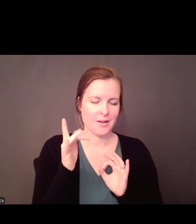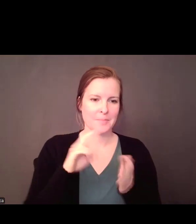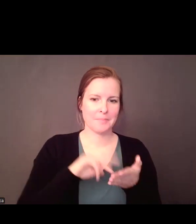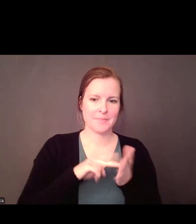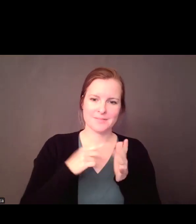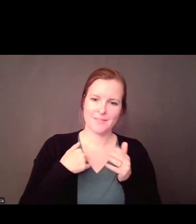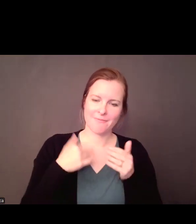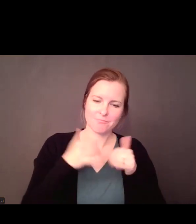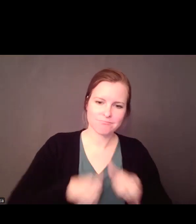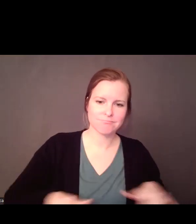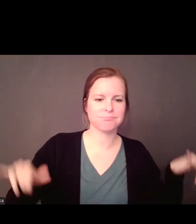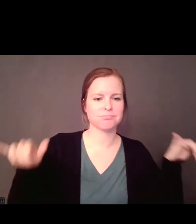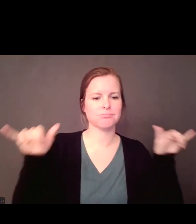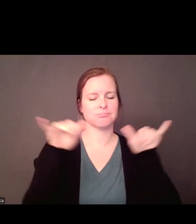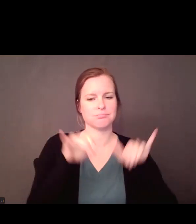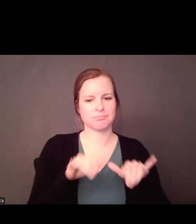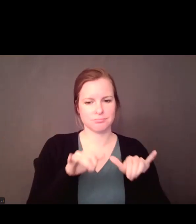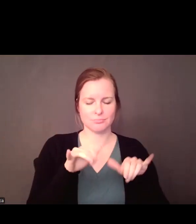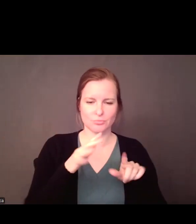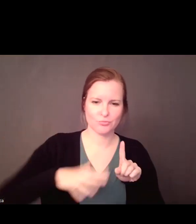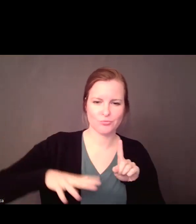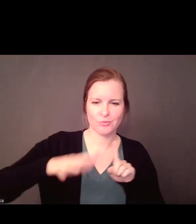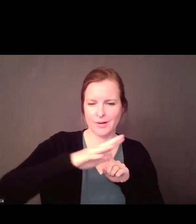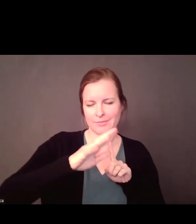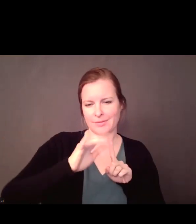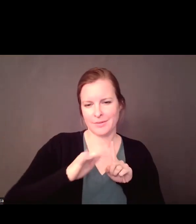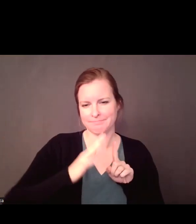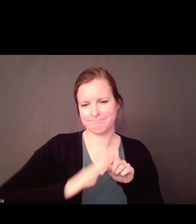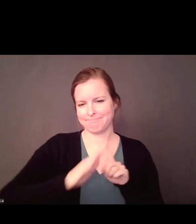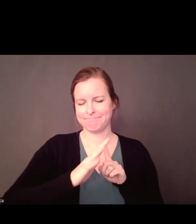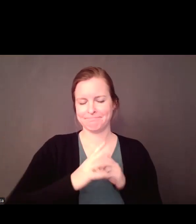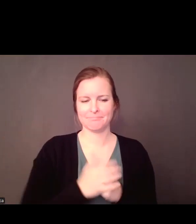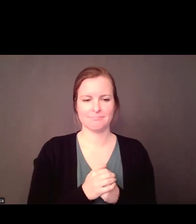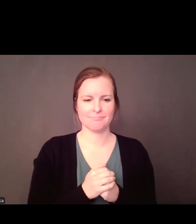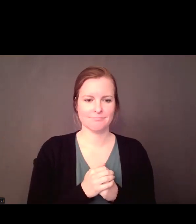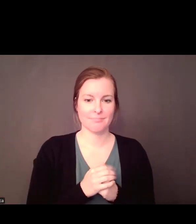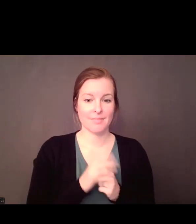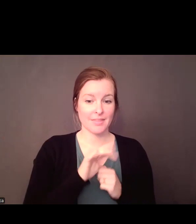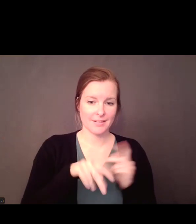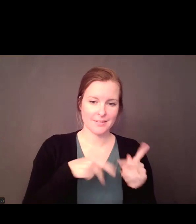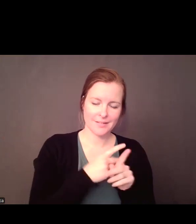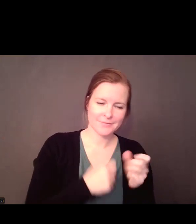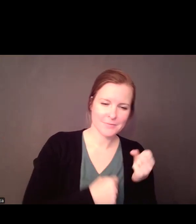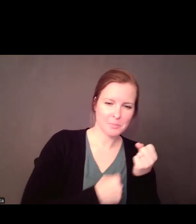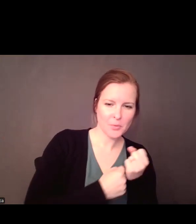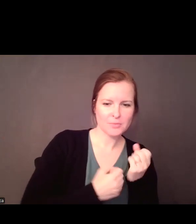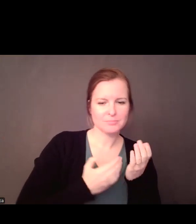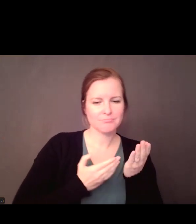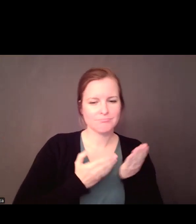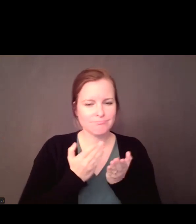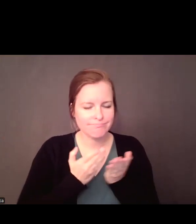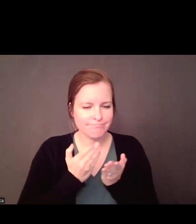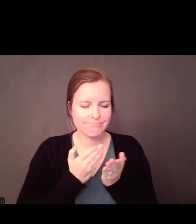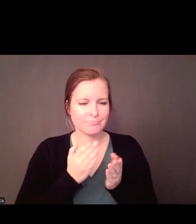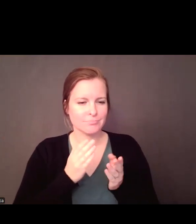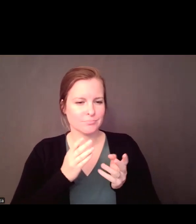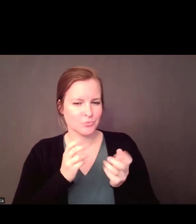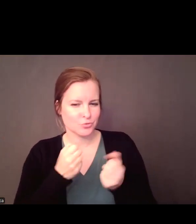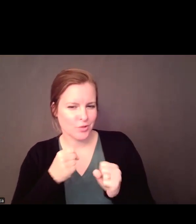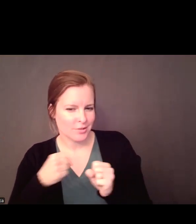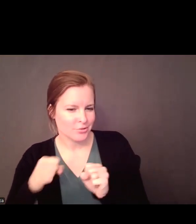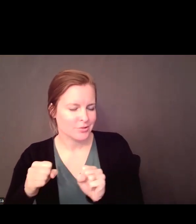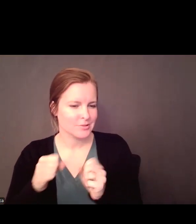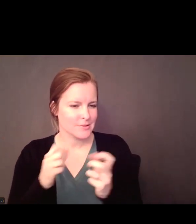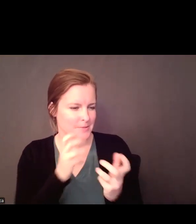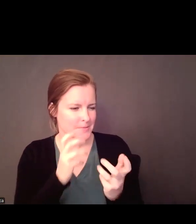continuity around the environments and the types of supports and strategies that we're using as it relates